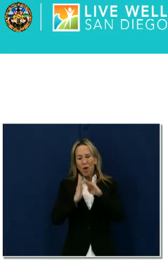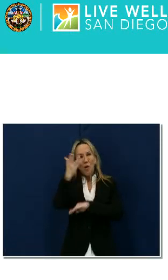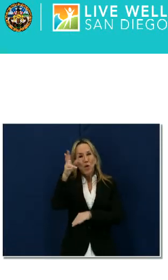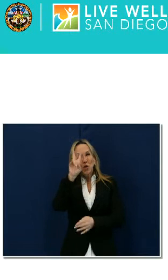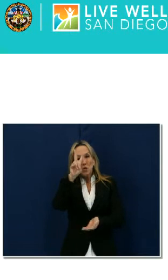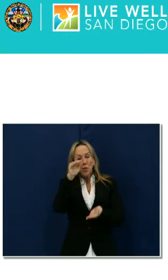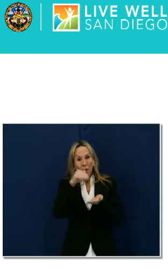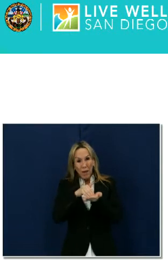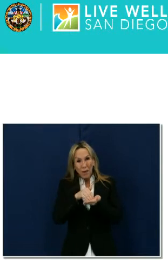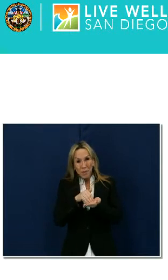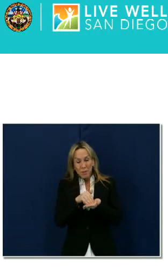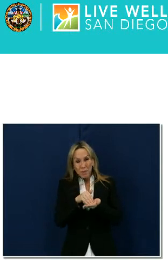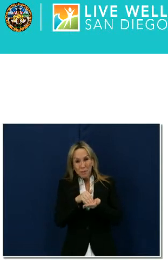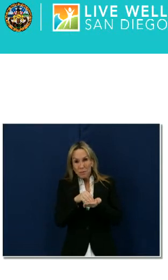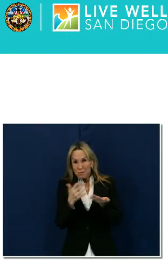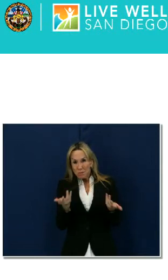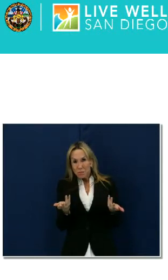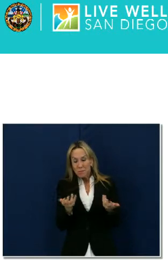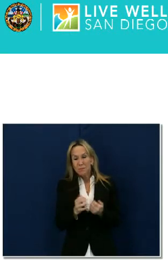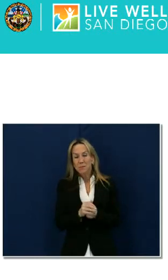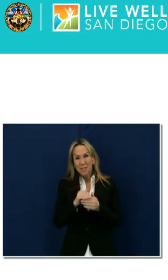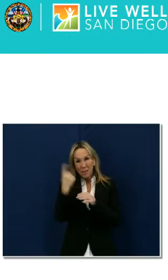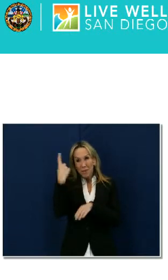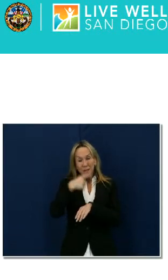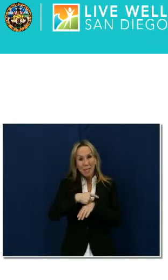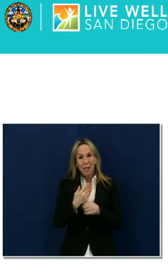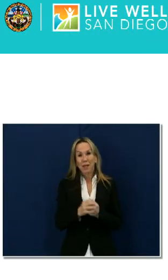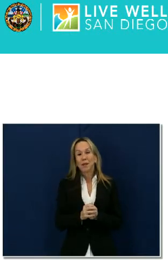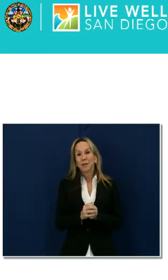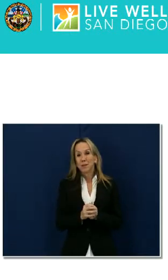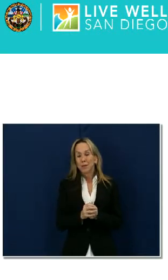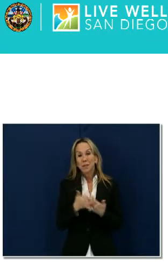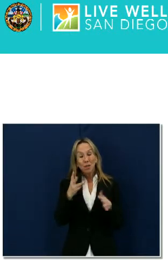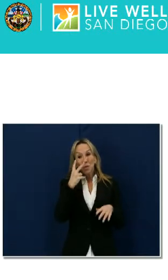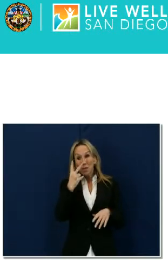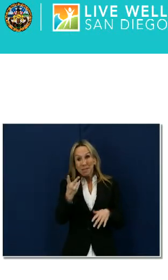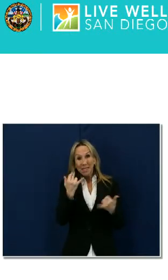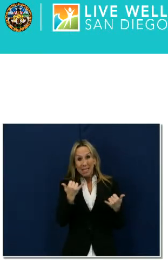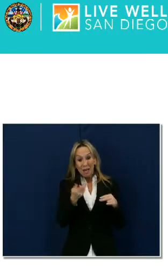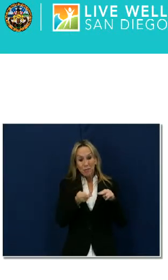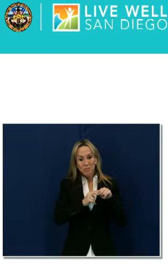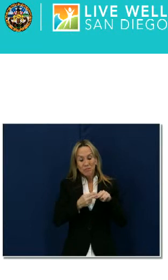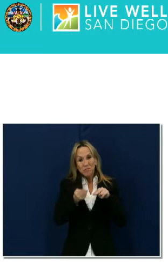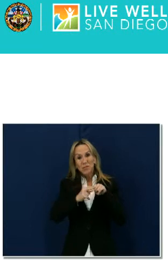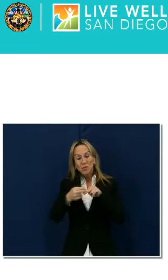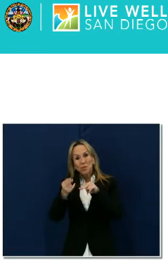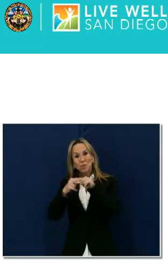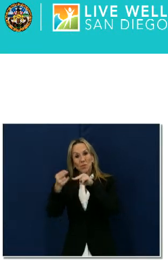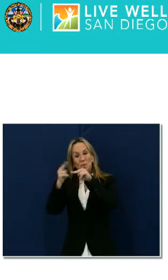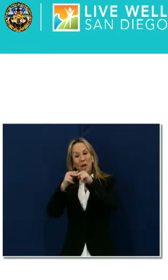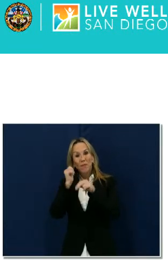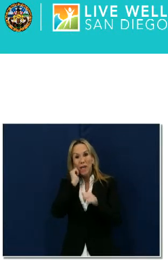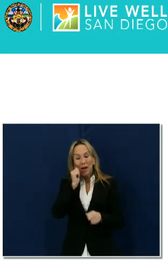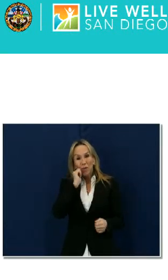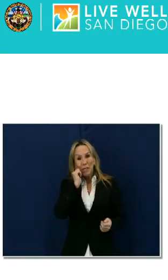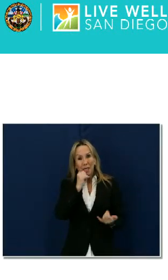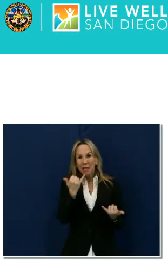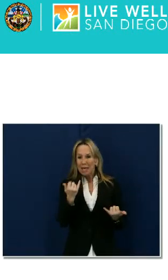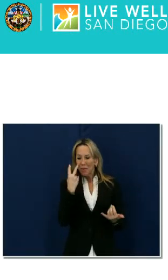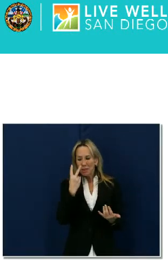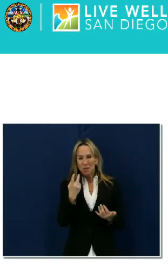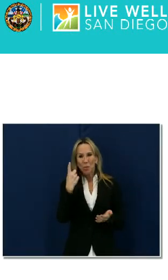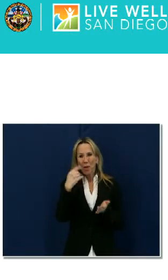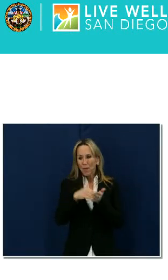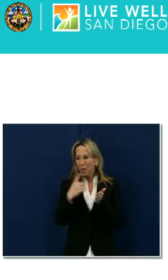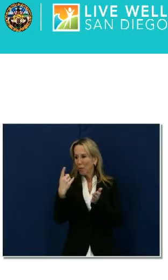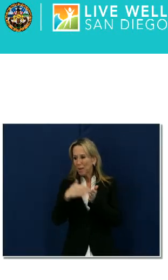or more. So we have seen rising daily cases also reported in the 1,000s